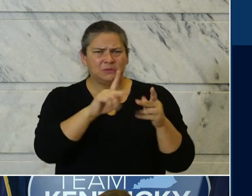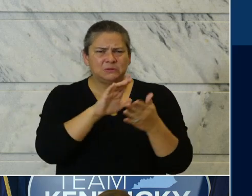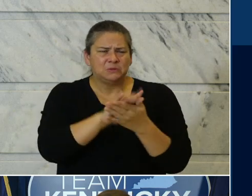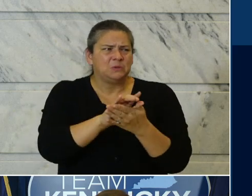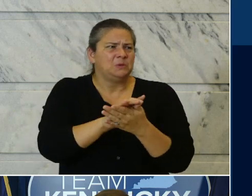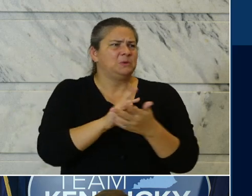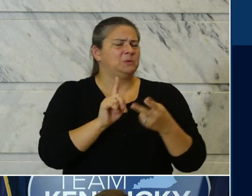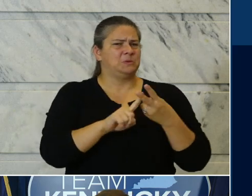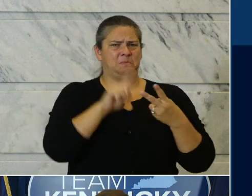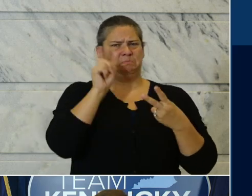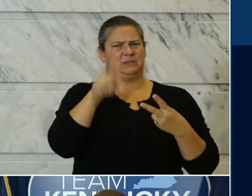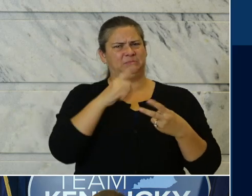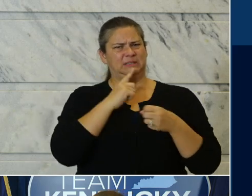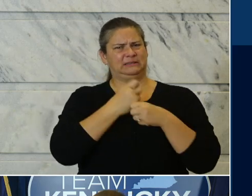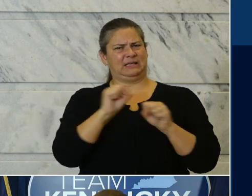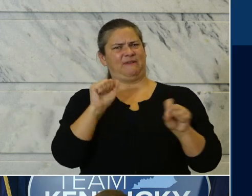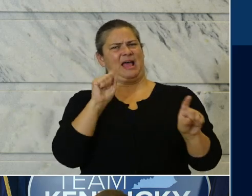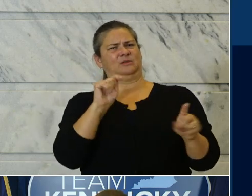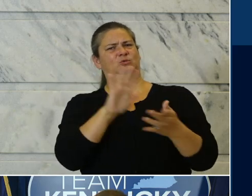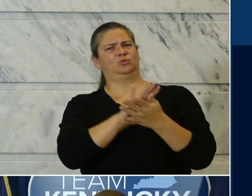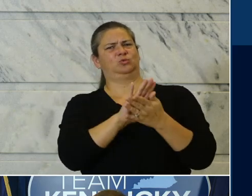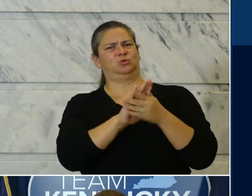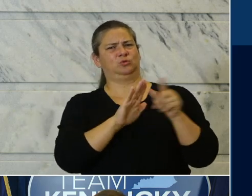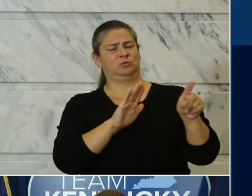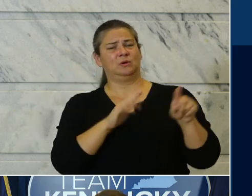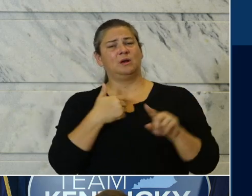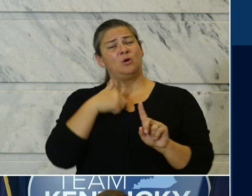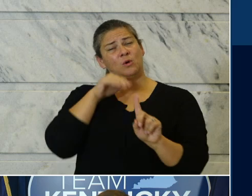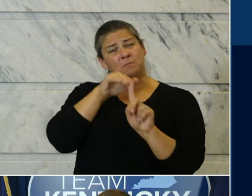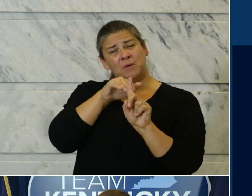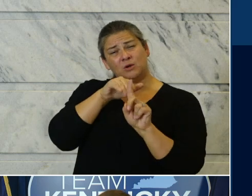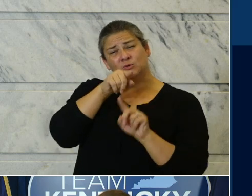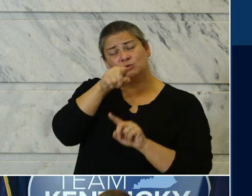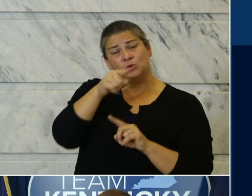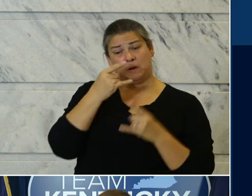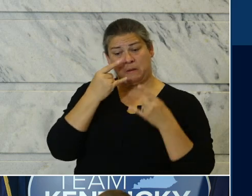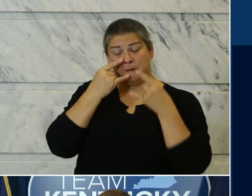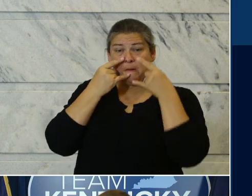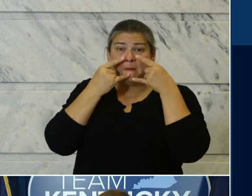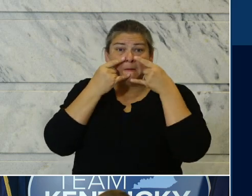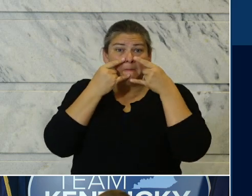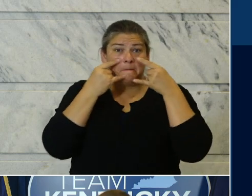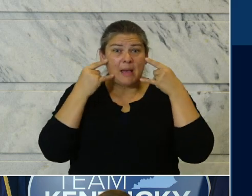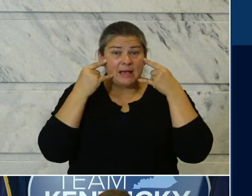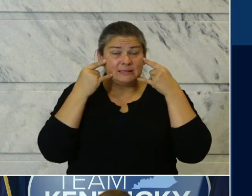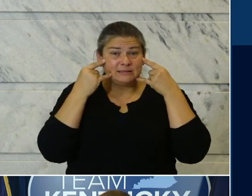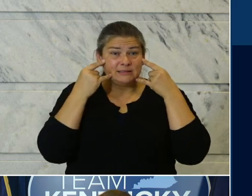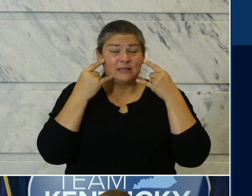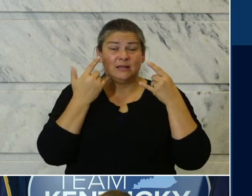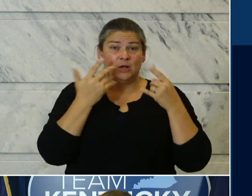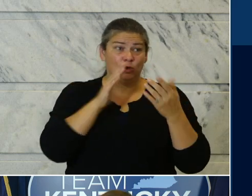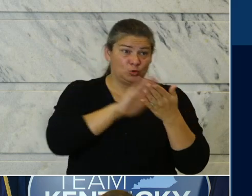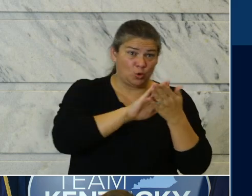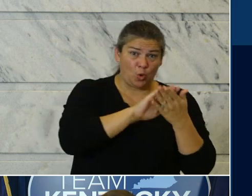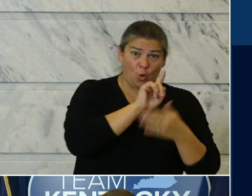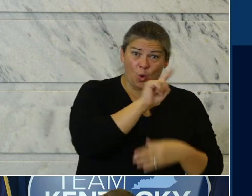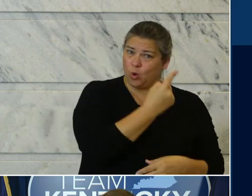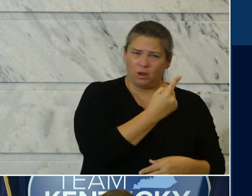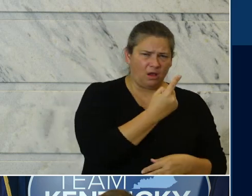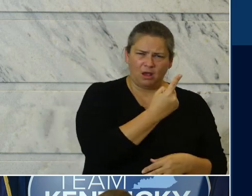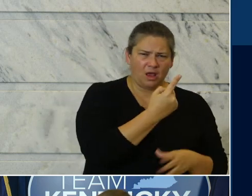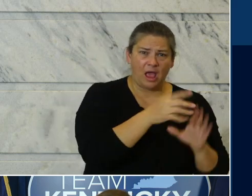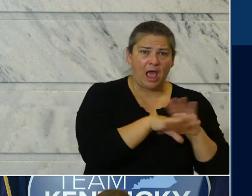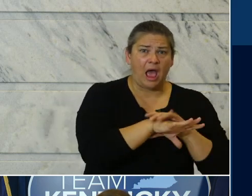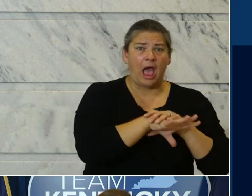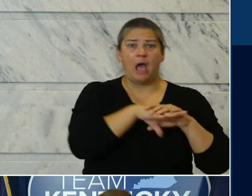people safe in that school. But I want to remind you, wearing a mask outside of school is critically important to protect